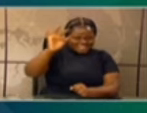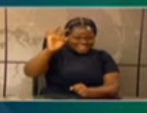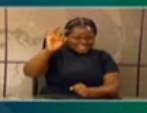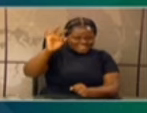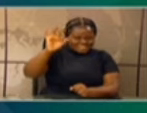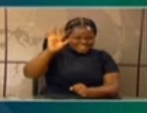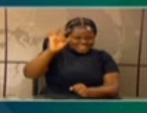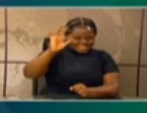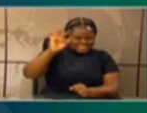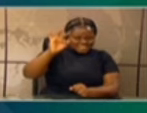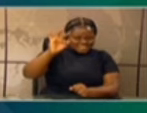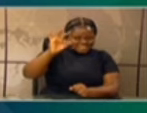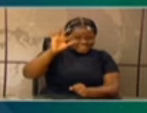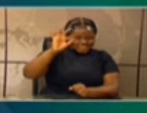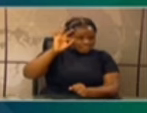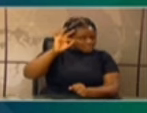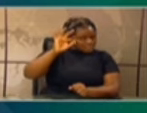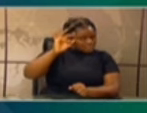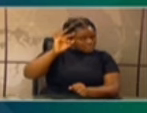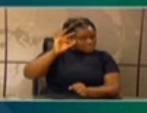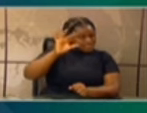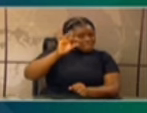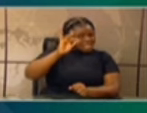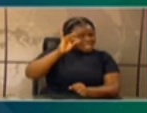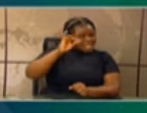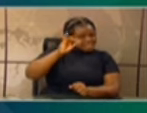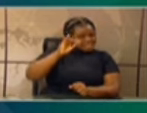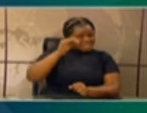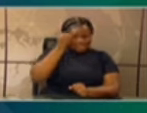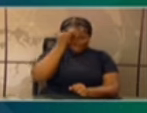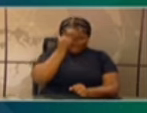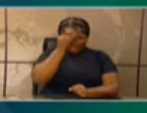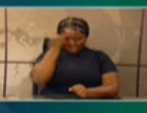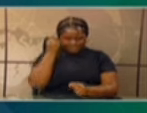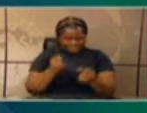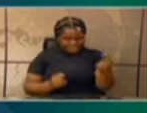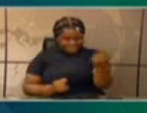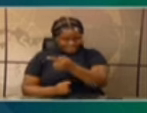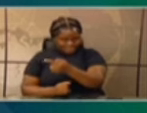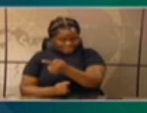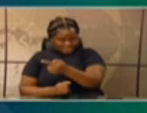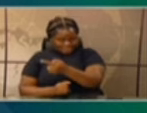1965. Italy started constructing motorways in 1980s. And that one, can you?